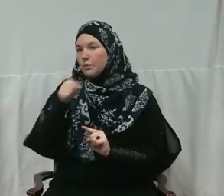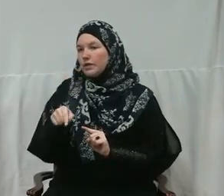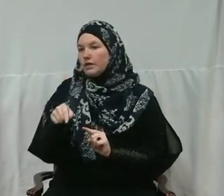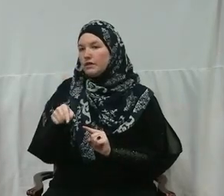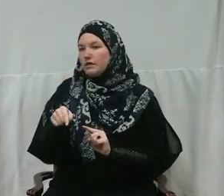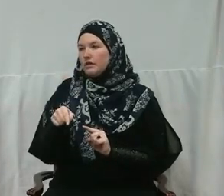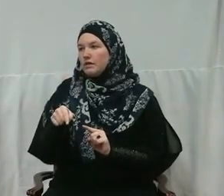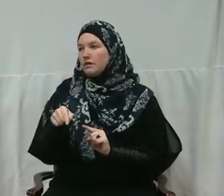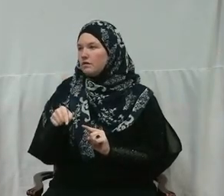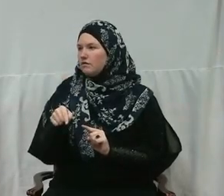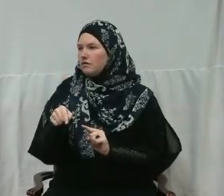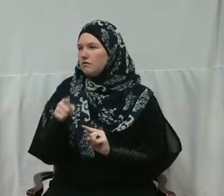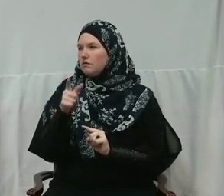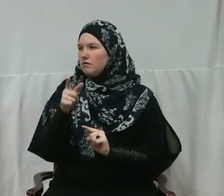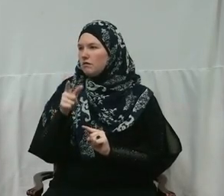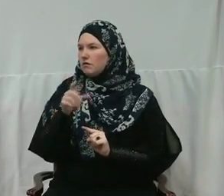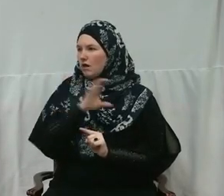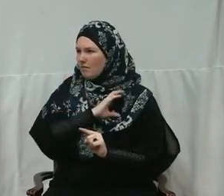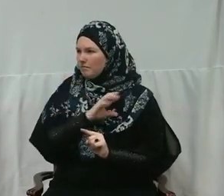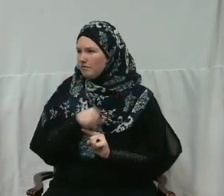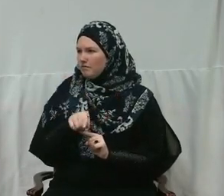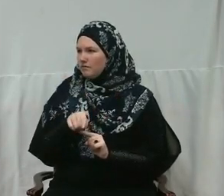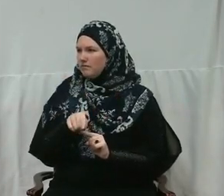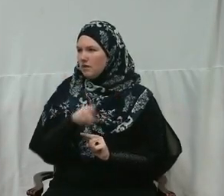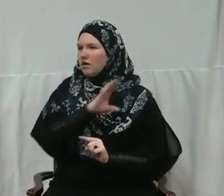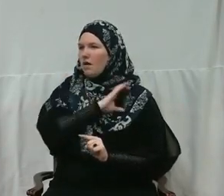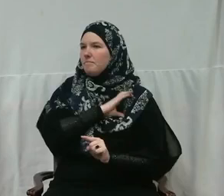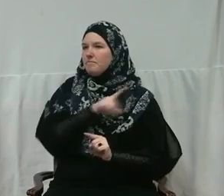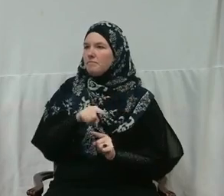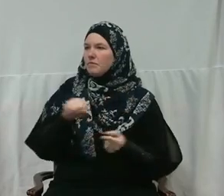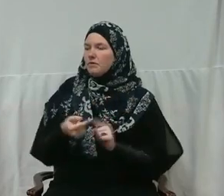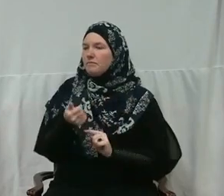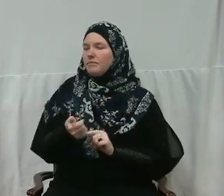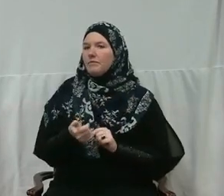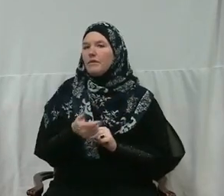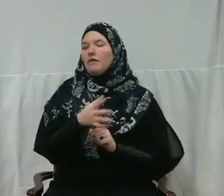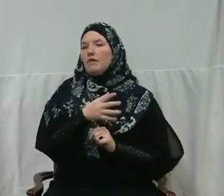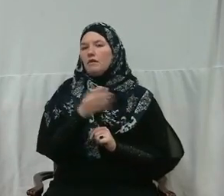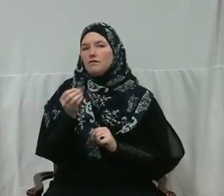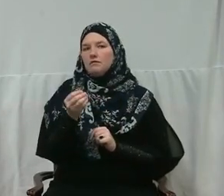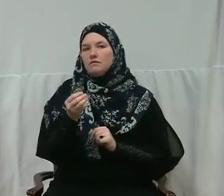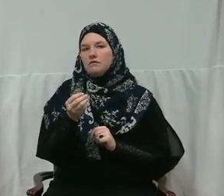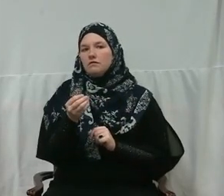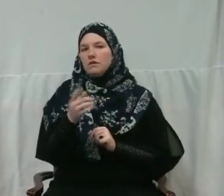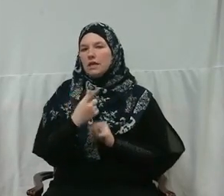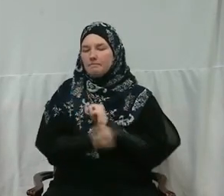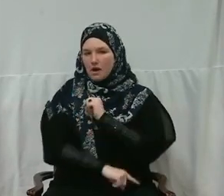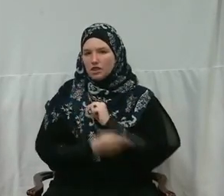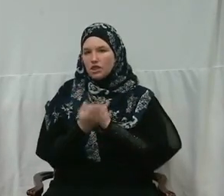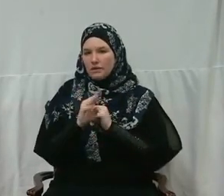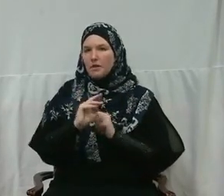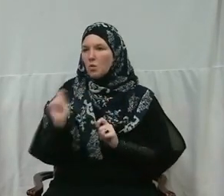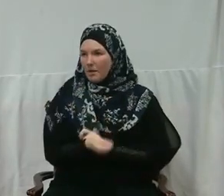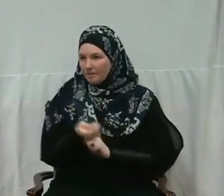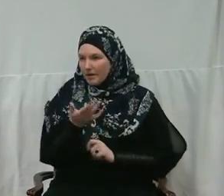a Copt. And Umar al-Khattab called him and he punished him, he whipped